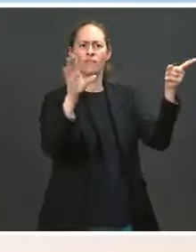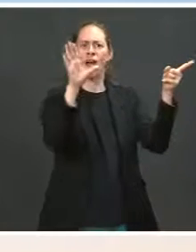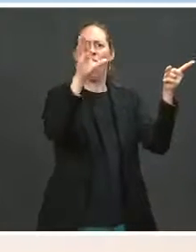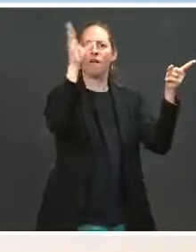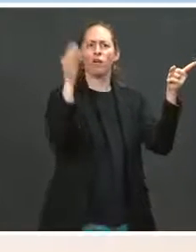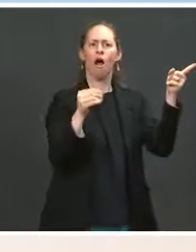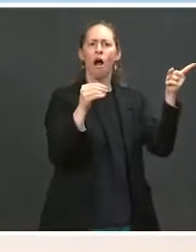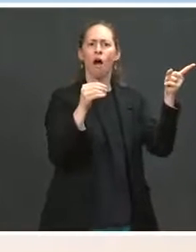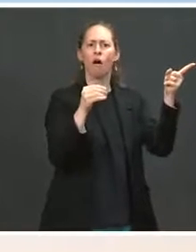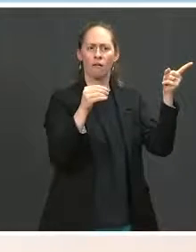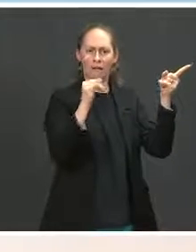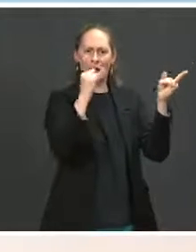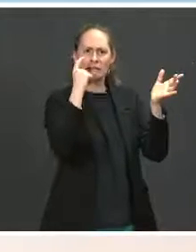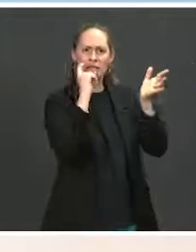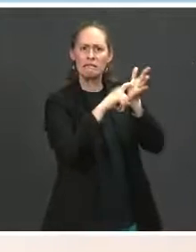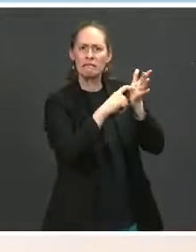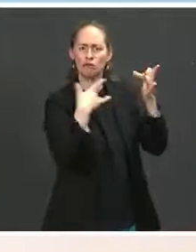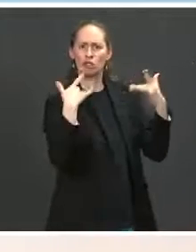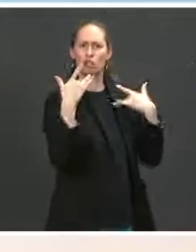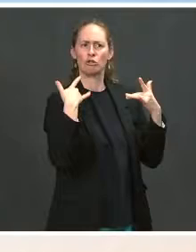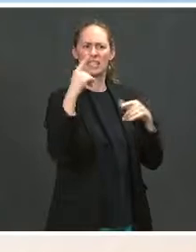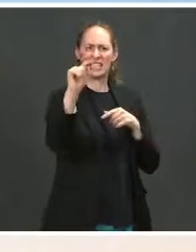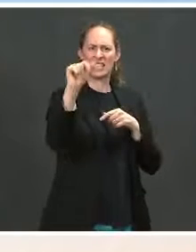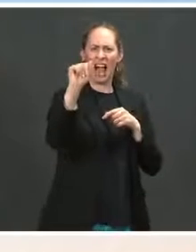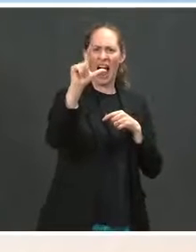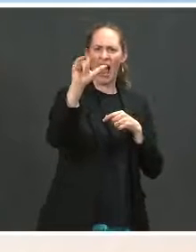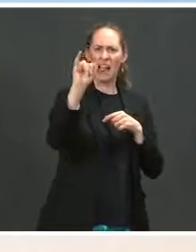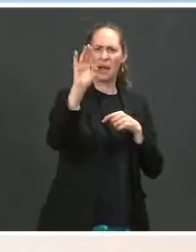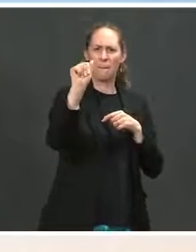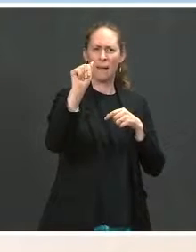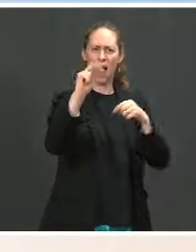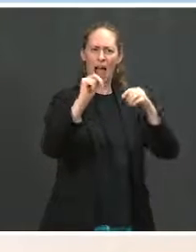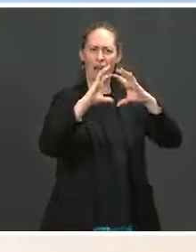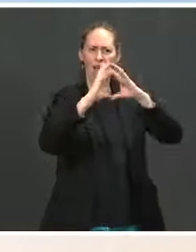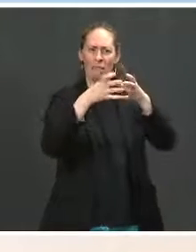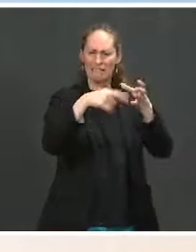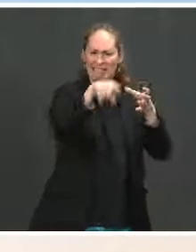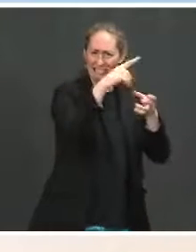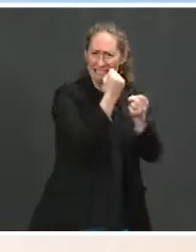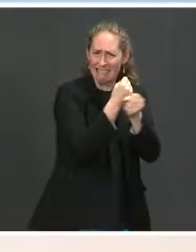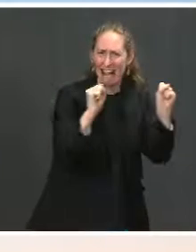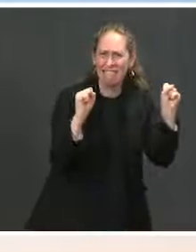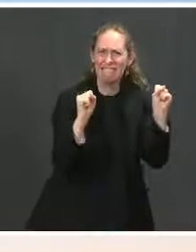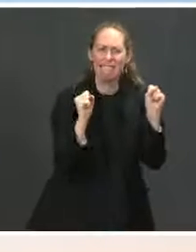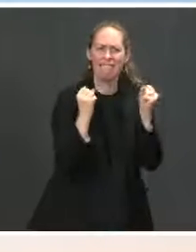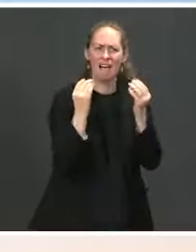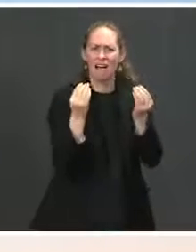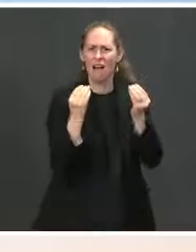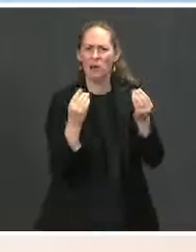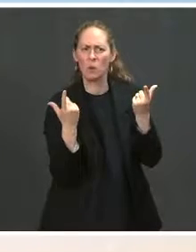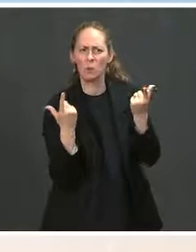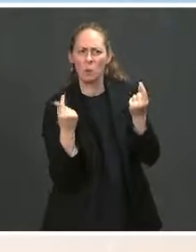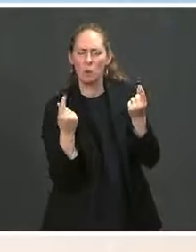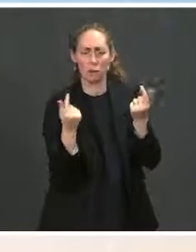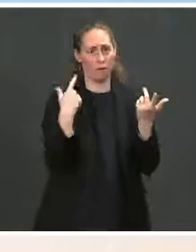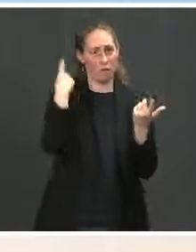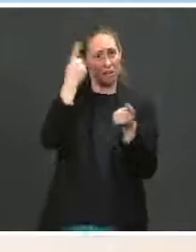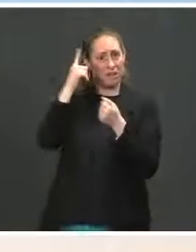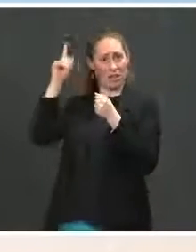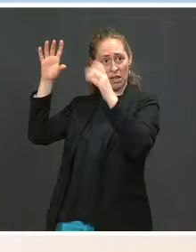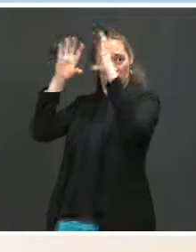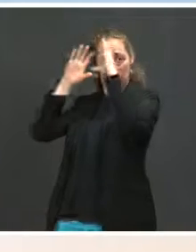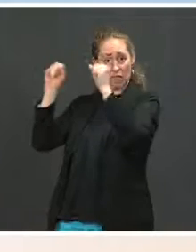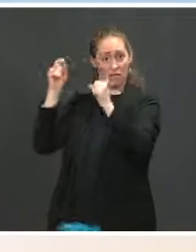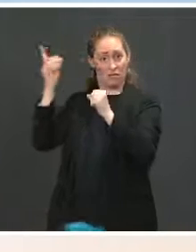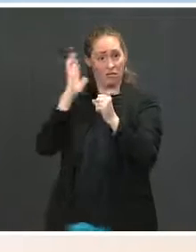happening and to maintain stability in the region with that withdrawal? And then is there a potential for President Biden to change his mind or extend